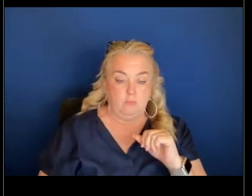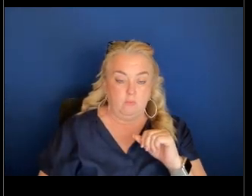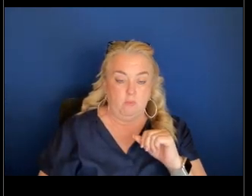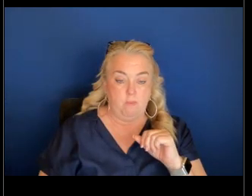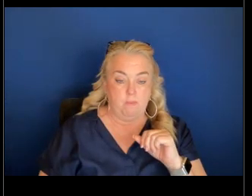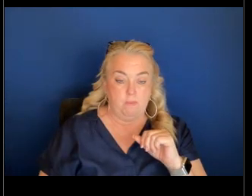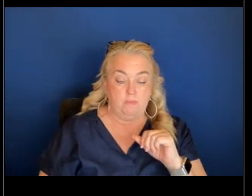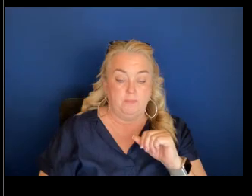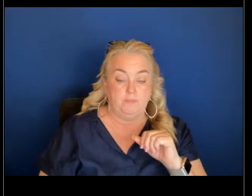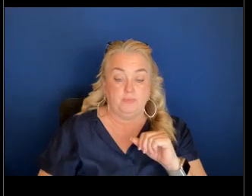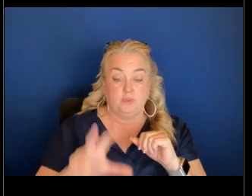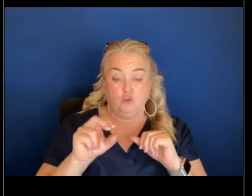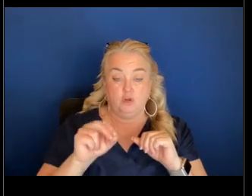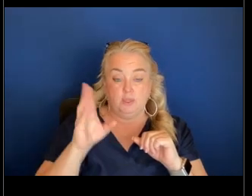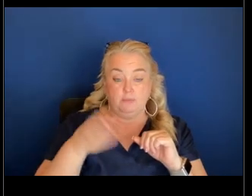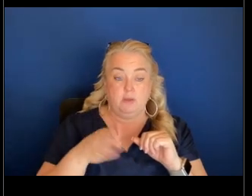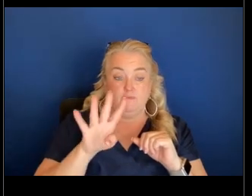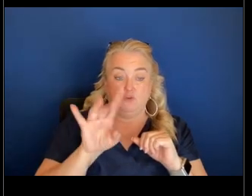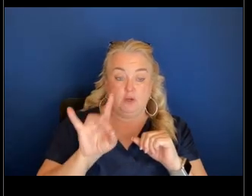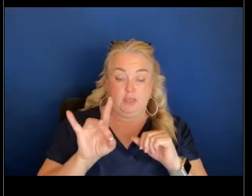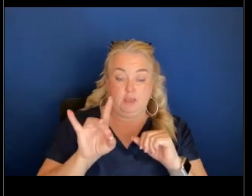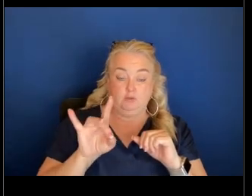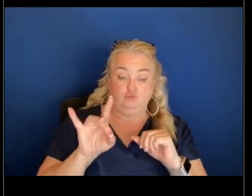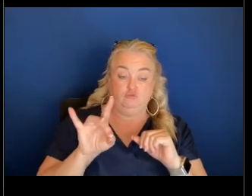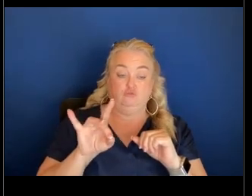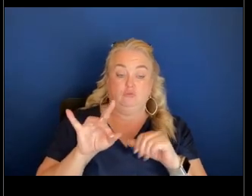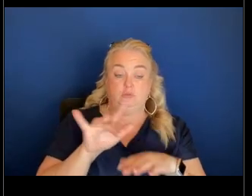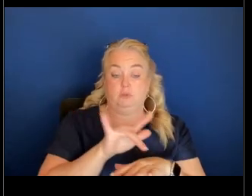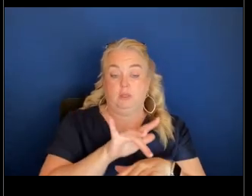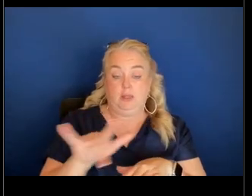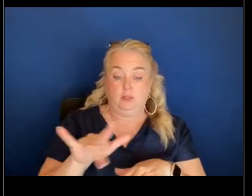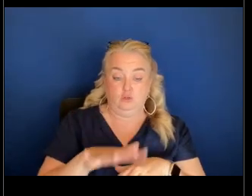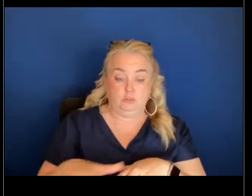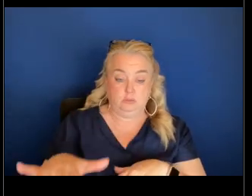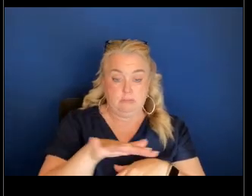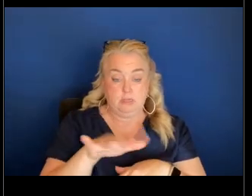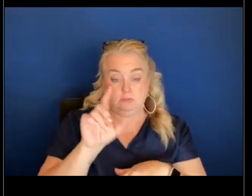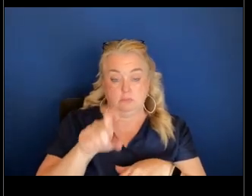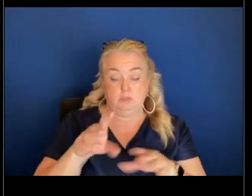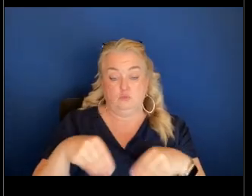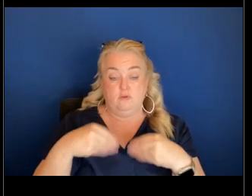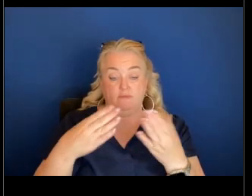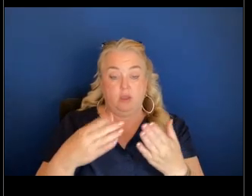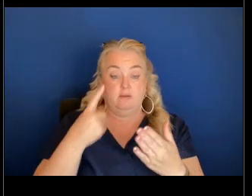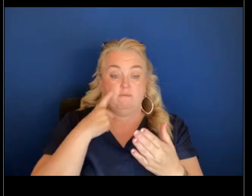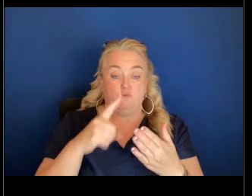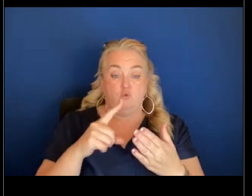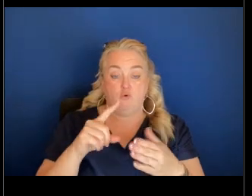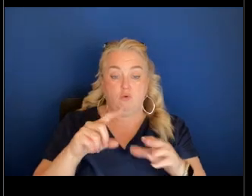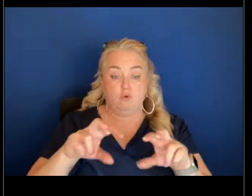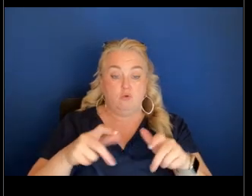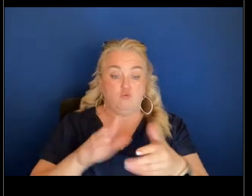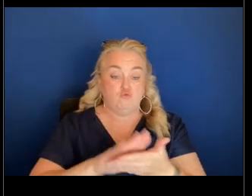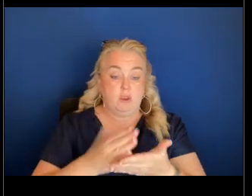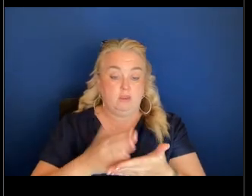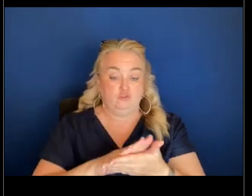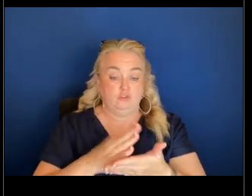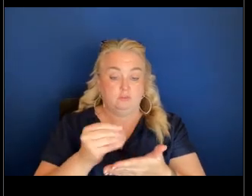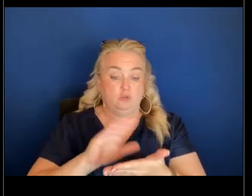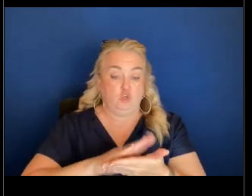A 30 by 48-inch clear floor space must be provided at ranges and cooktops in public kitchens.